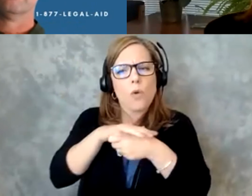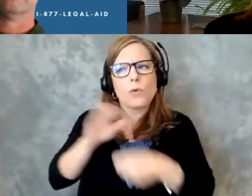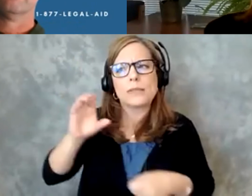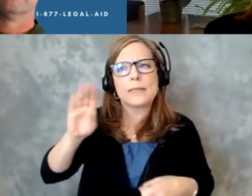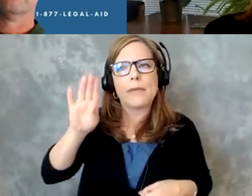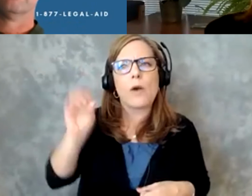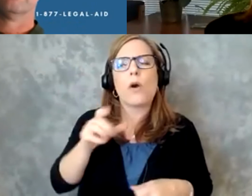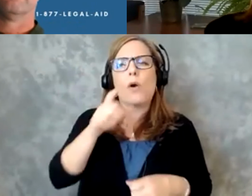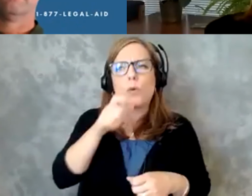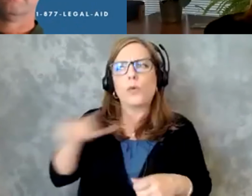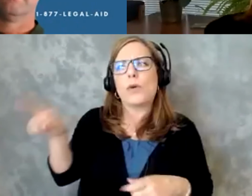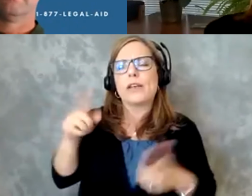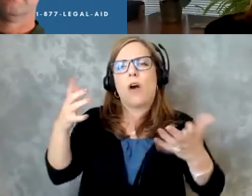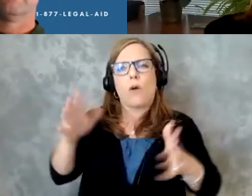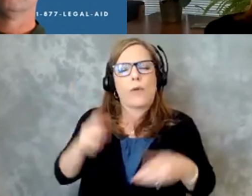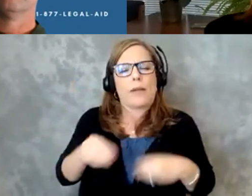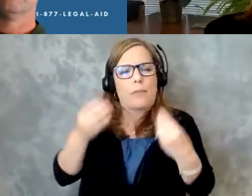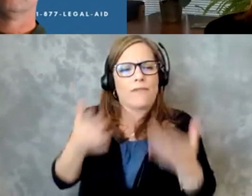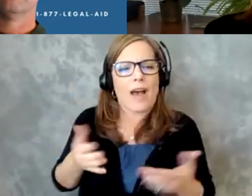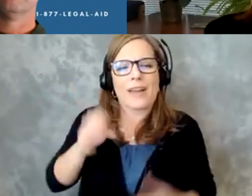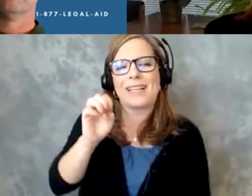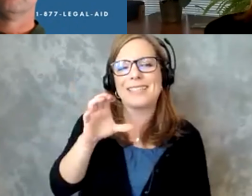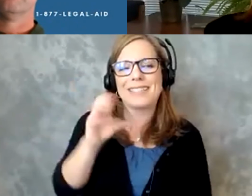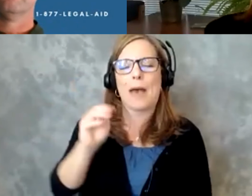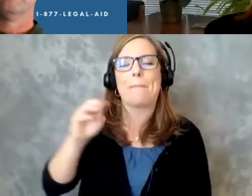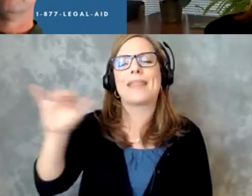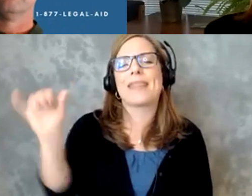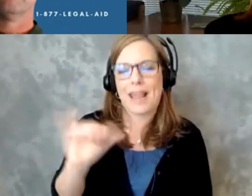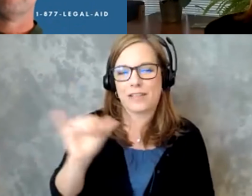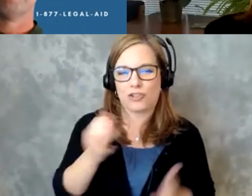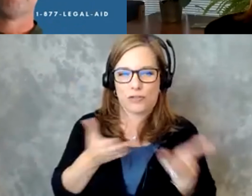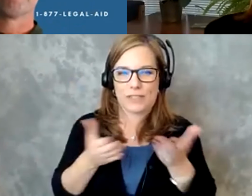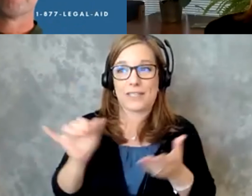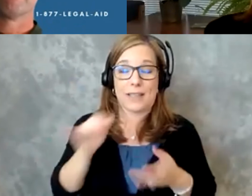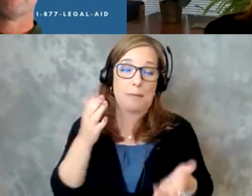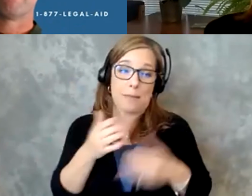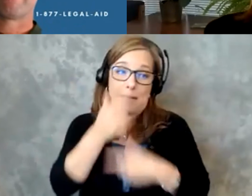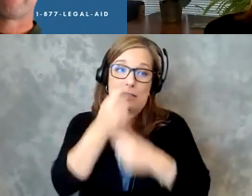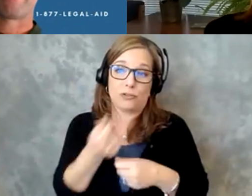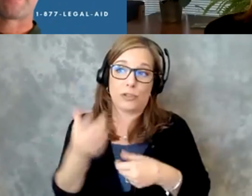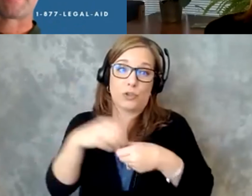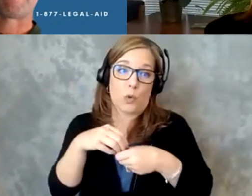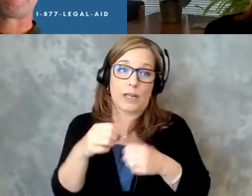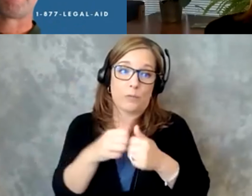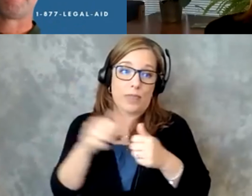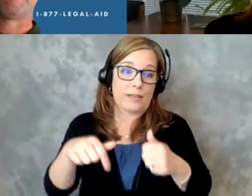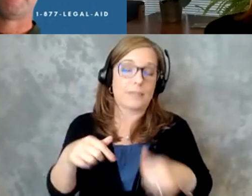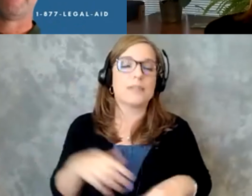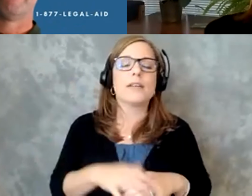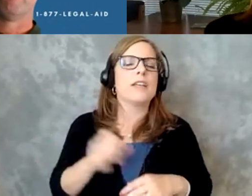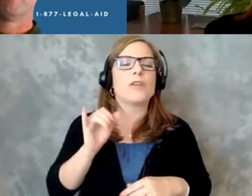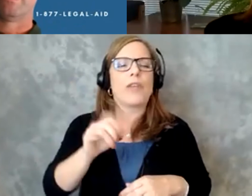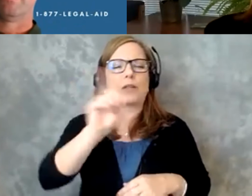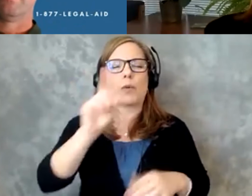already providing ECM-like services that would be interested. And so that was really our starting point, and meeting with